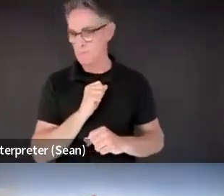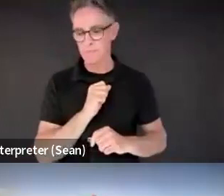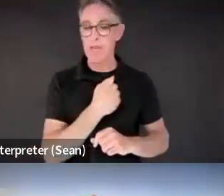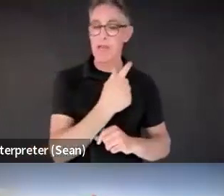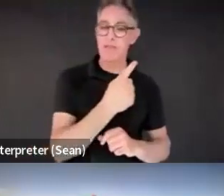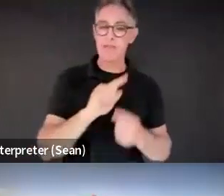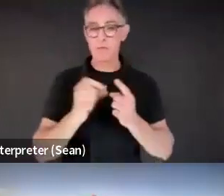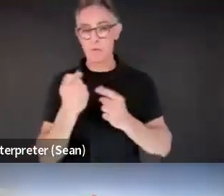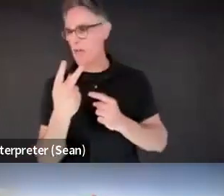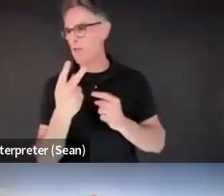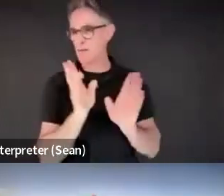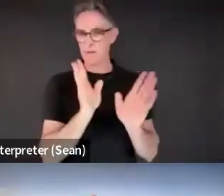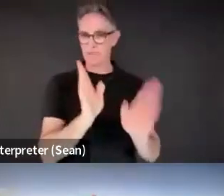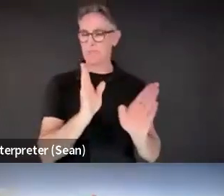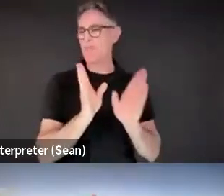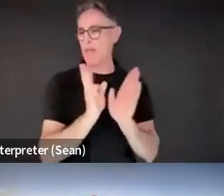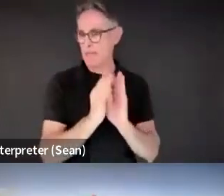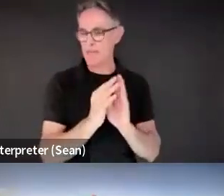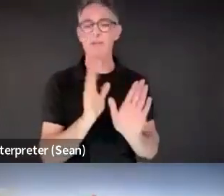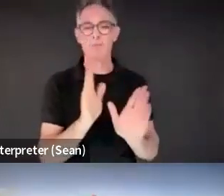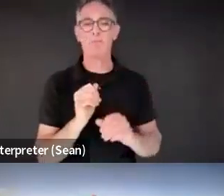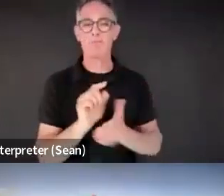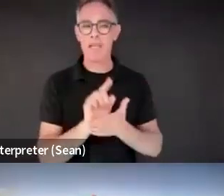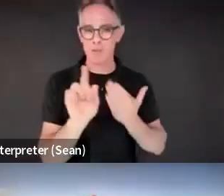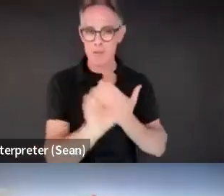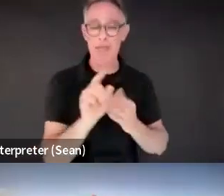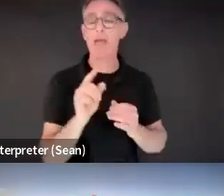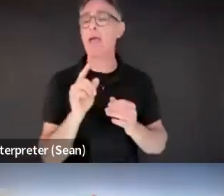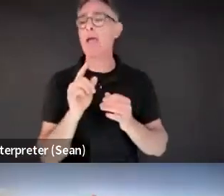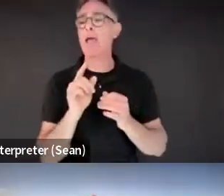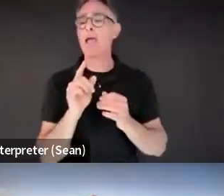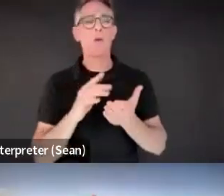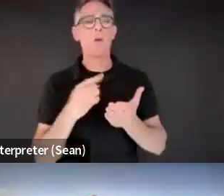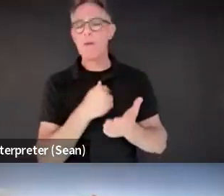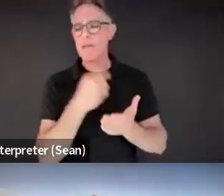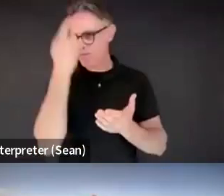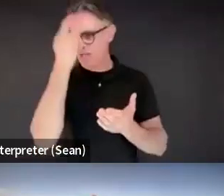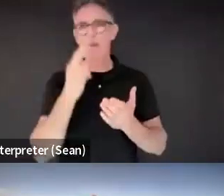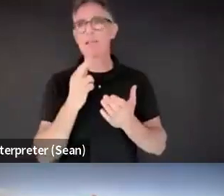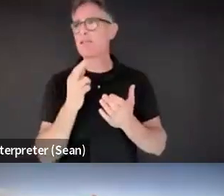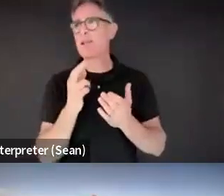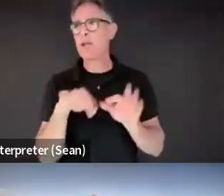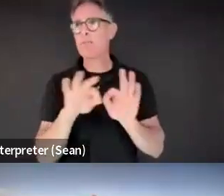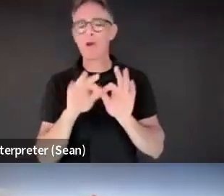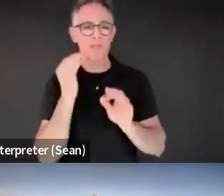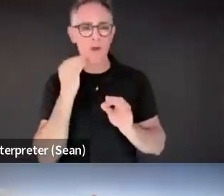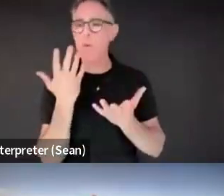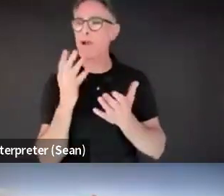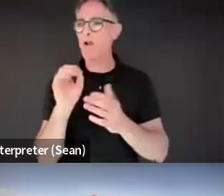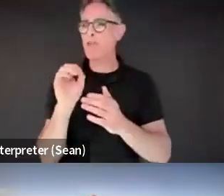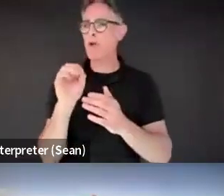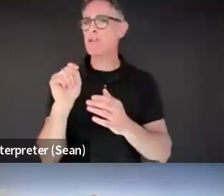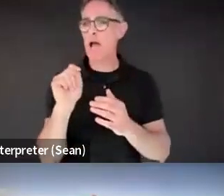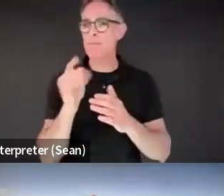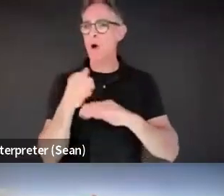to 12 for the meeting. And it's very important we've learned to be aware of what the overtime rules are. So Jordan,